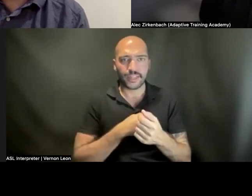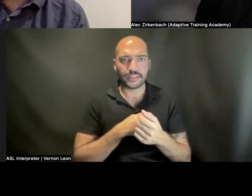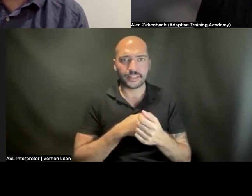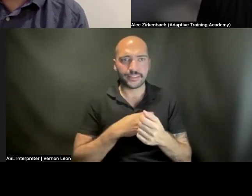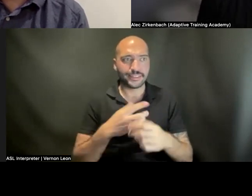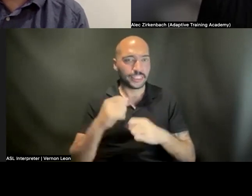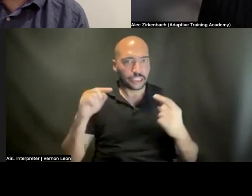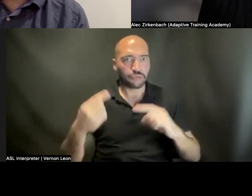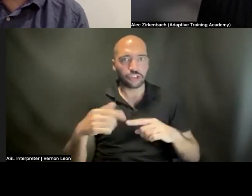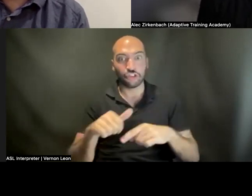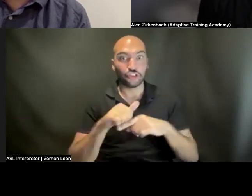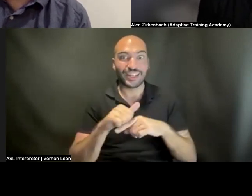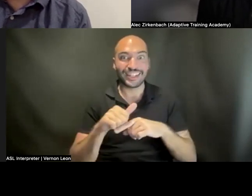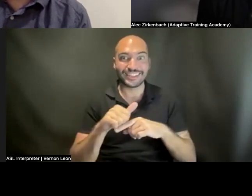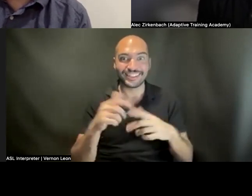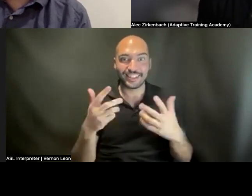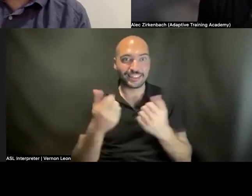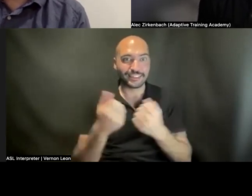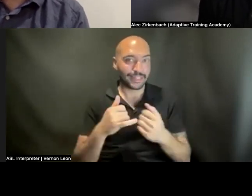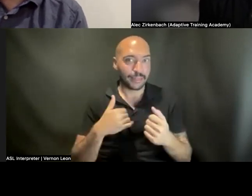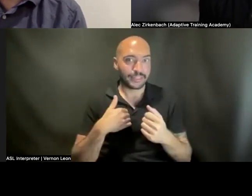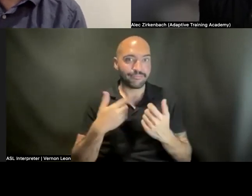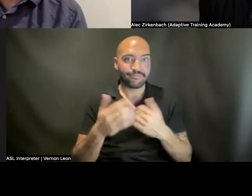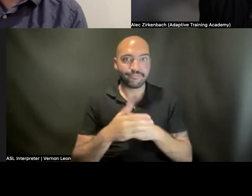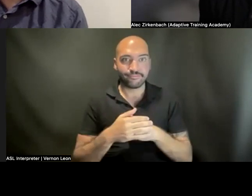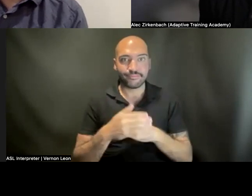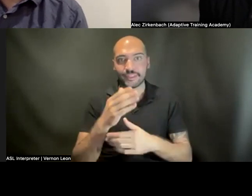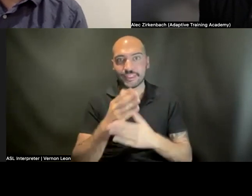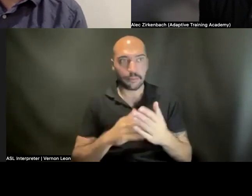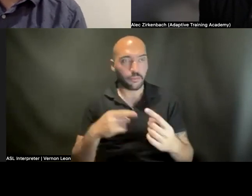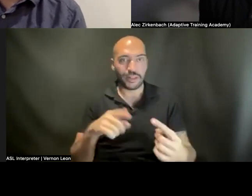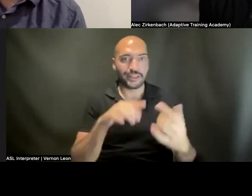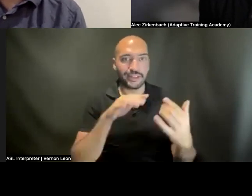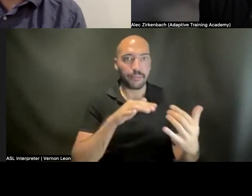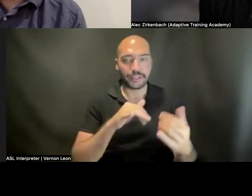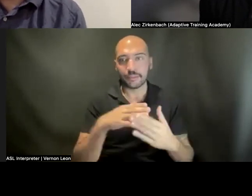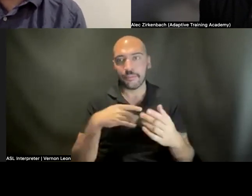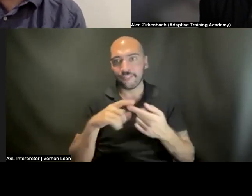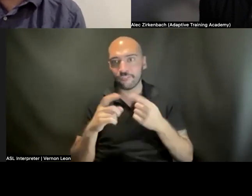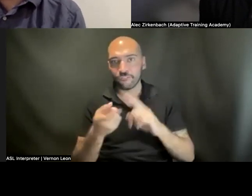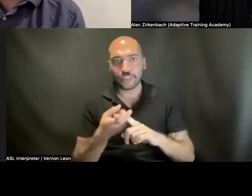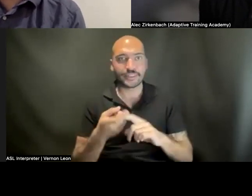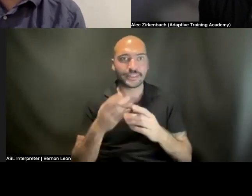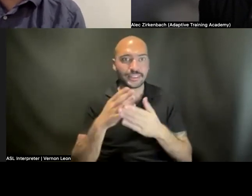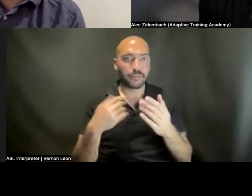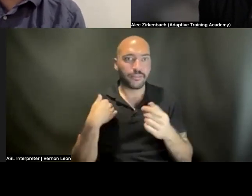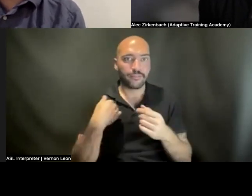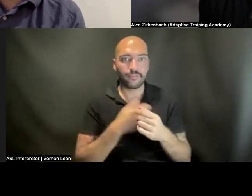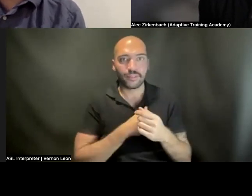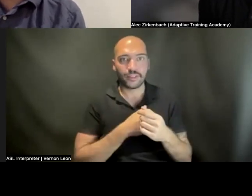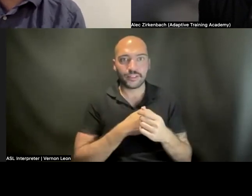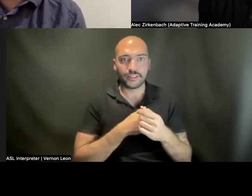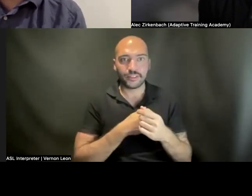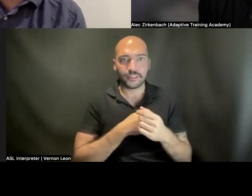in training accidents, like myself. Some of us sustained injuries in combat, like some of my friends. Some of us, you know,